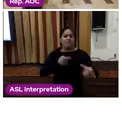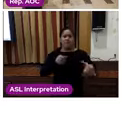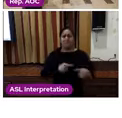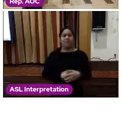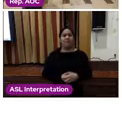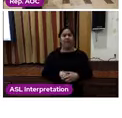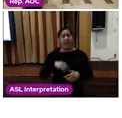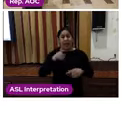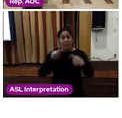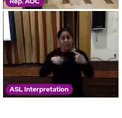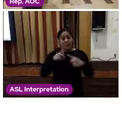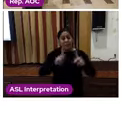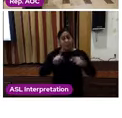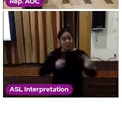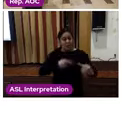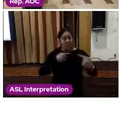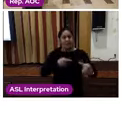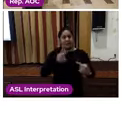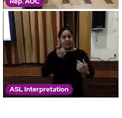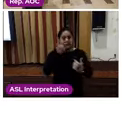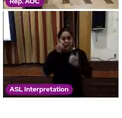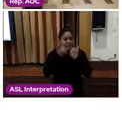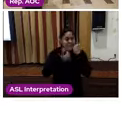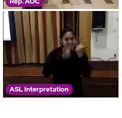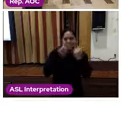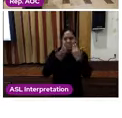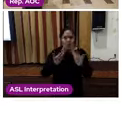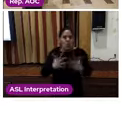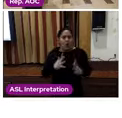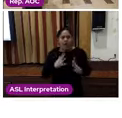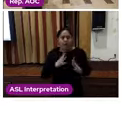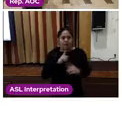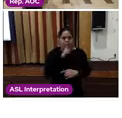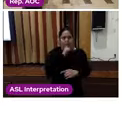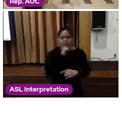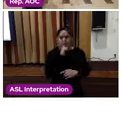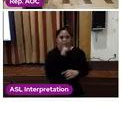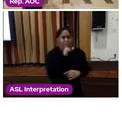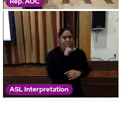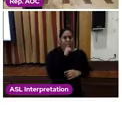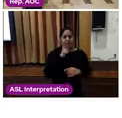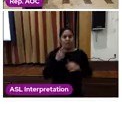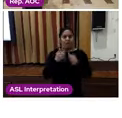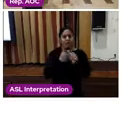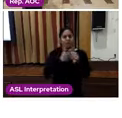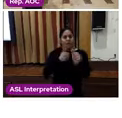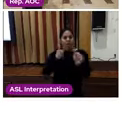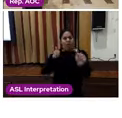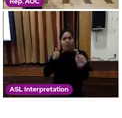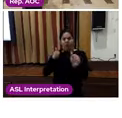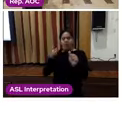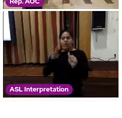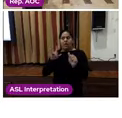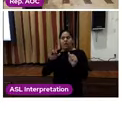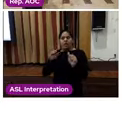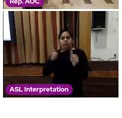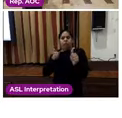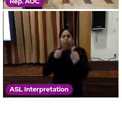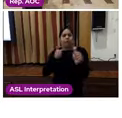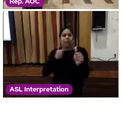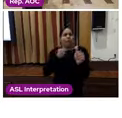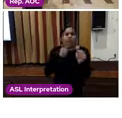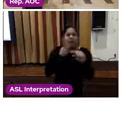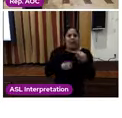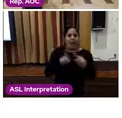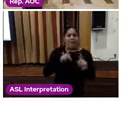shame associated with debt. There's a lot of shame associated with being behind on their bills. And so when that happens, people